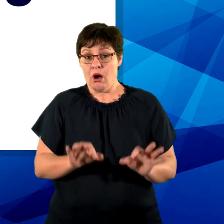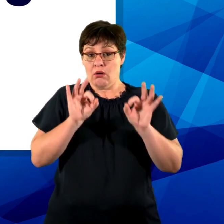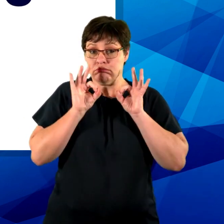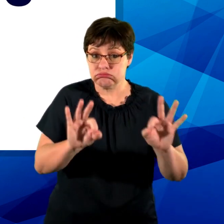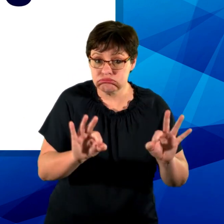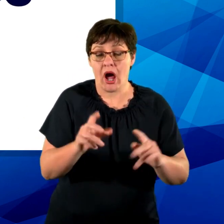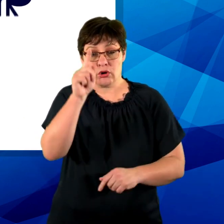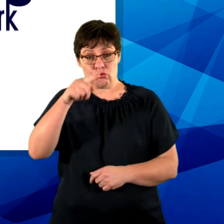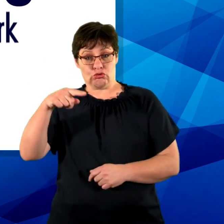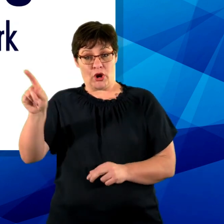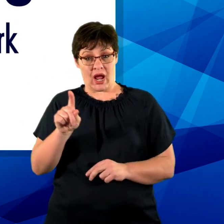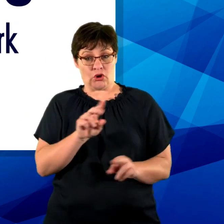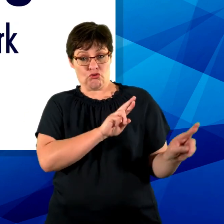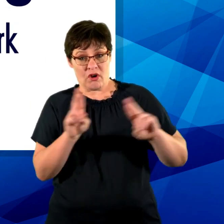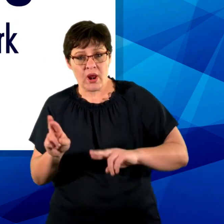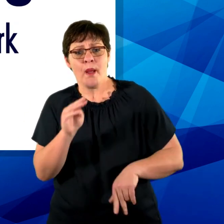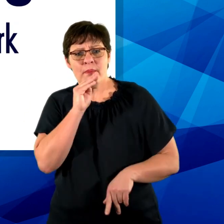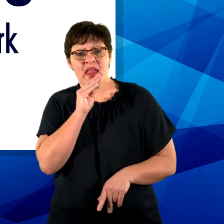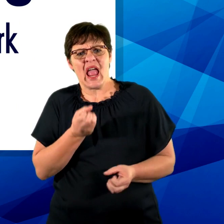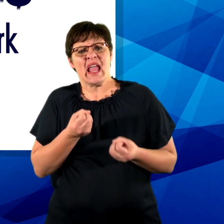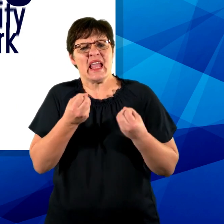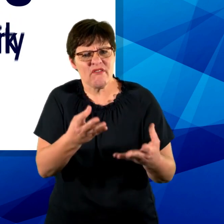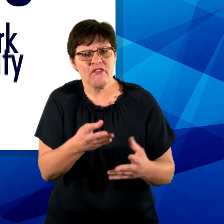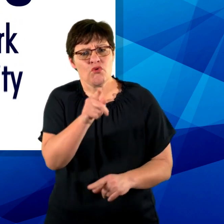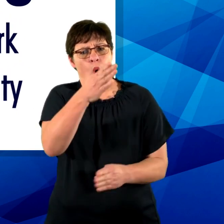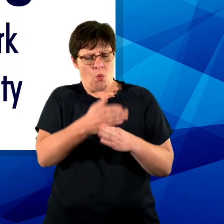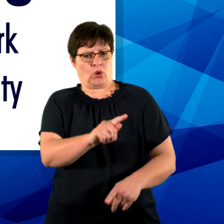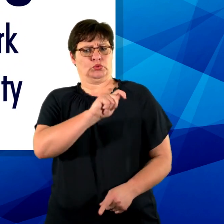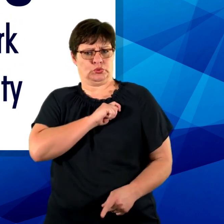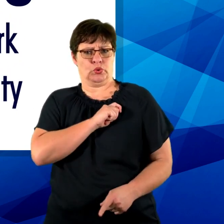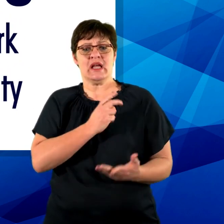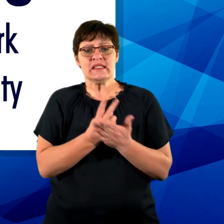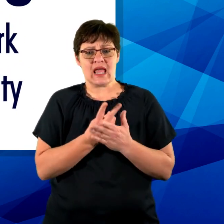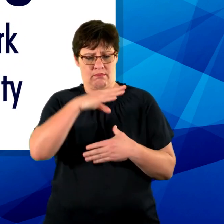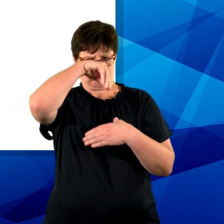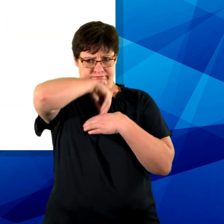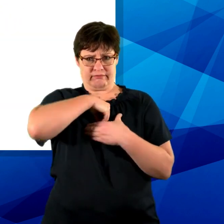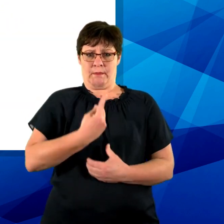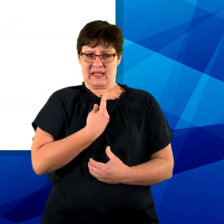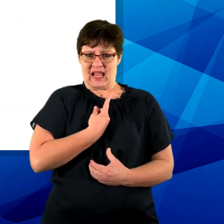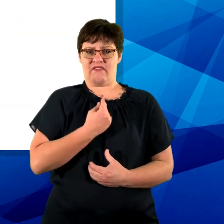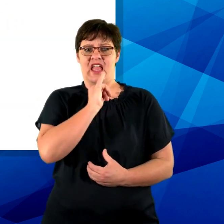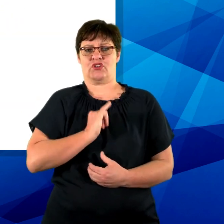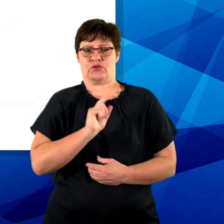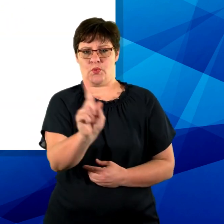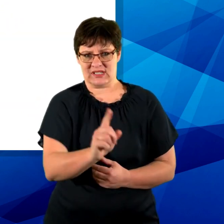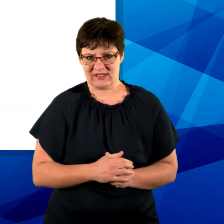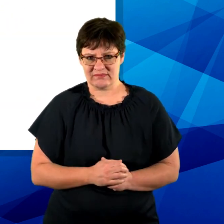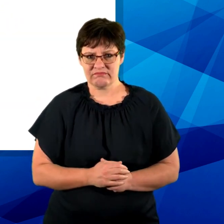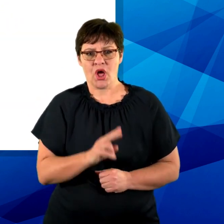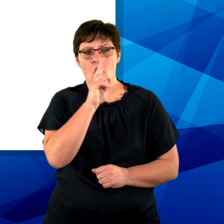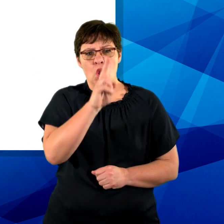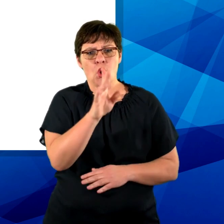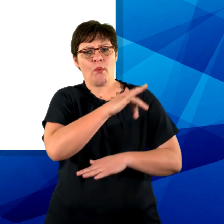correct referencing add gravity to your work, but it is also an indication of your integrity. Let's look at the principles behind